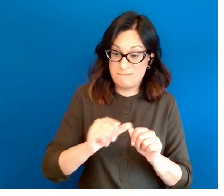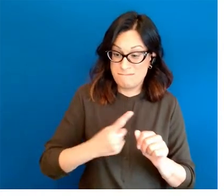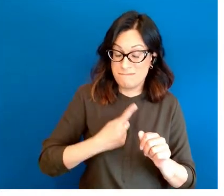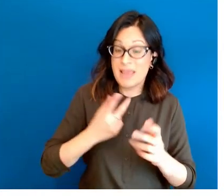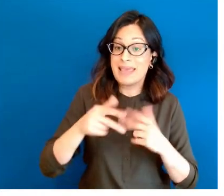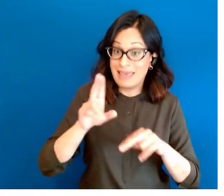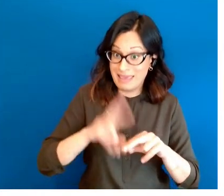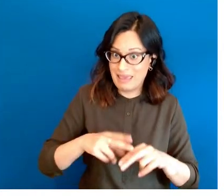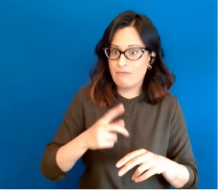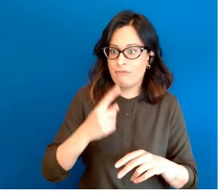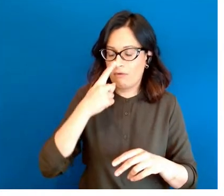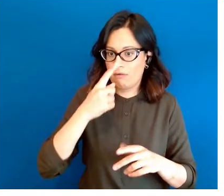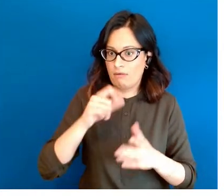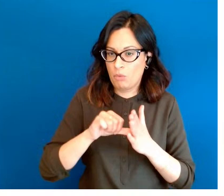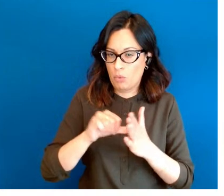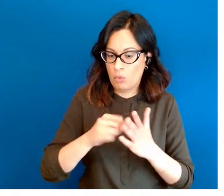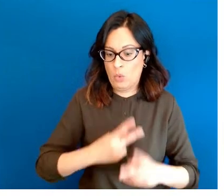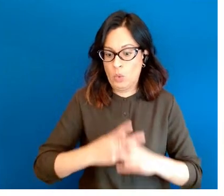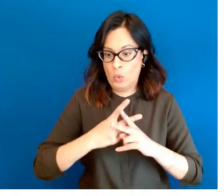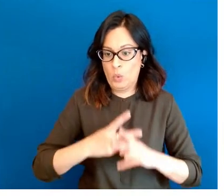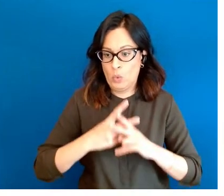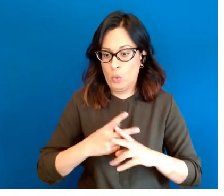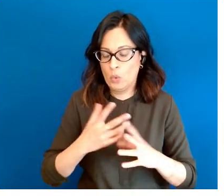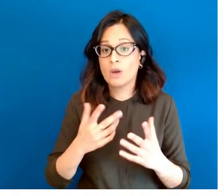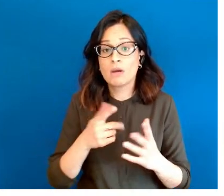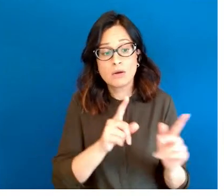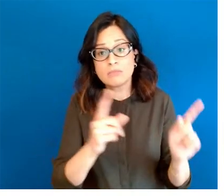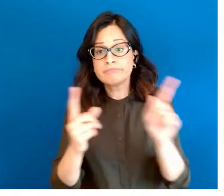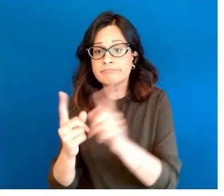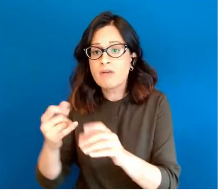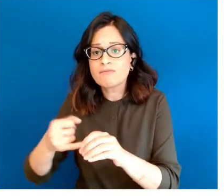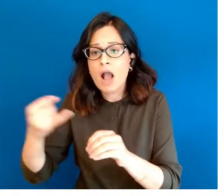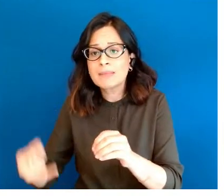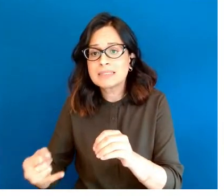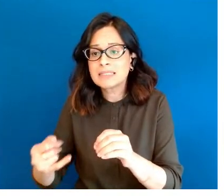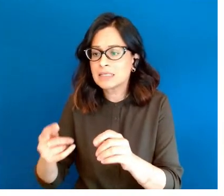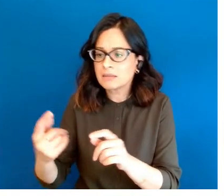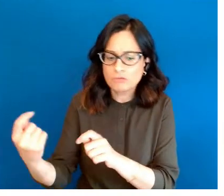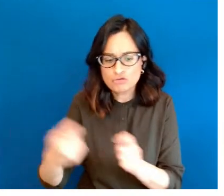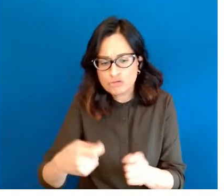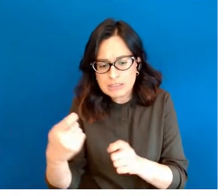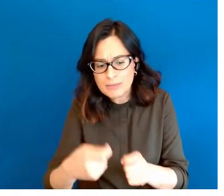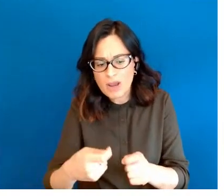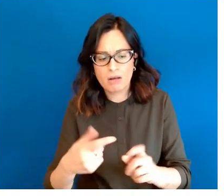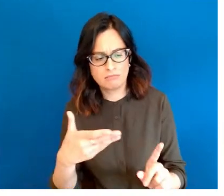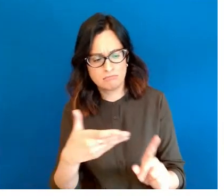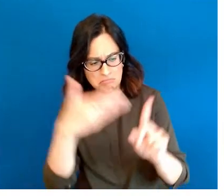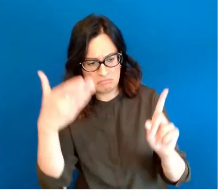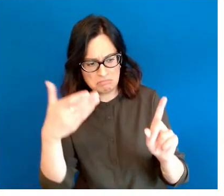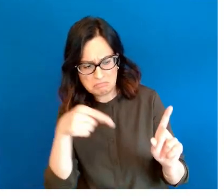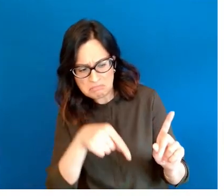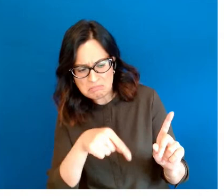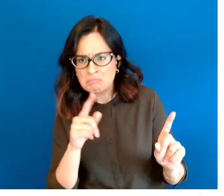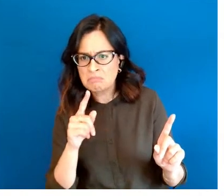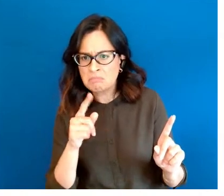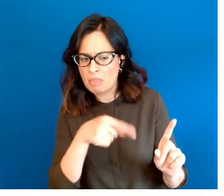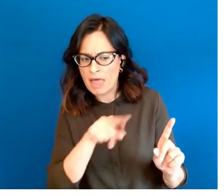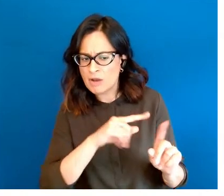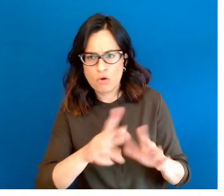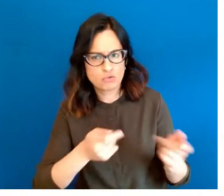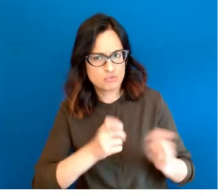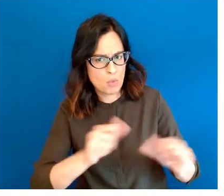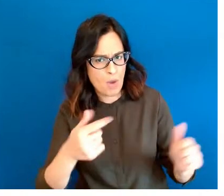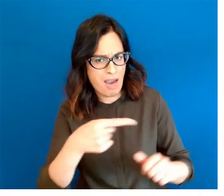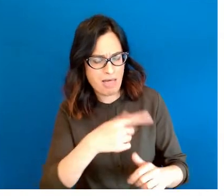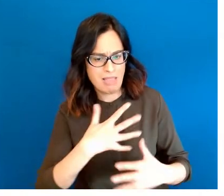with a pharmacist, they're more likely to get better treatment, and the pharmacist is likely to more recognize when the patient is not properly controlled and ask them to visit